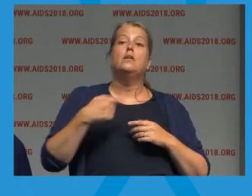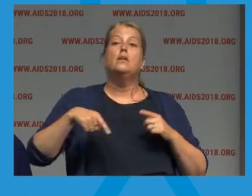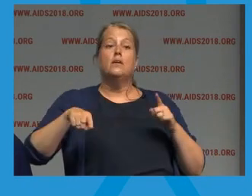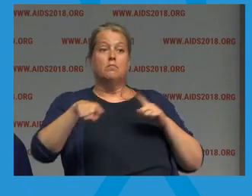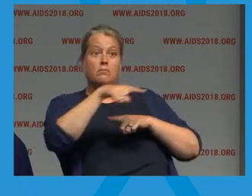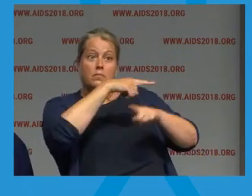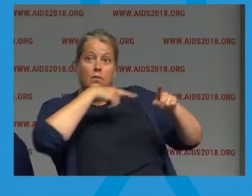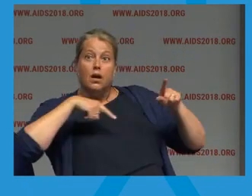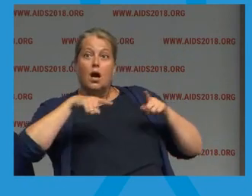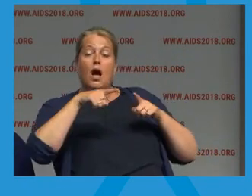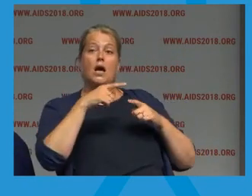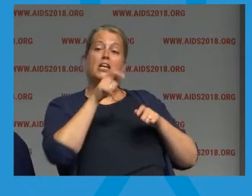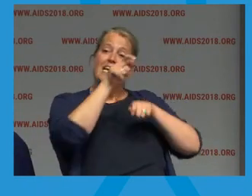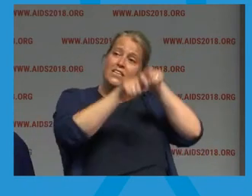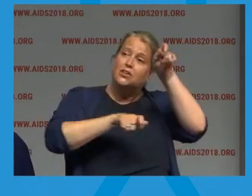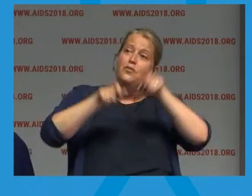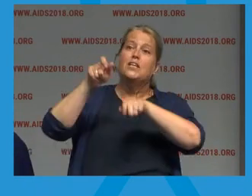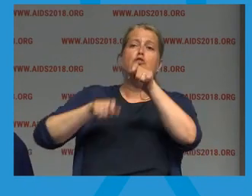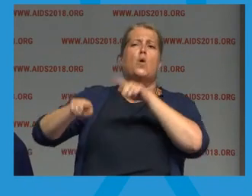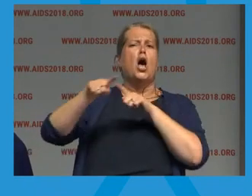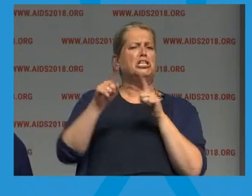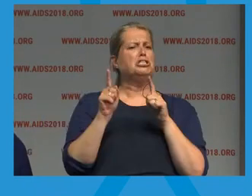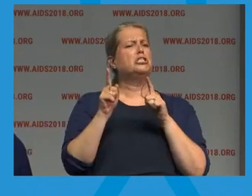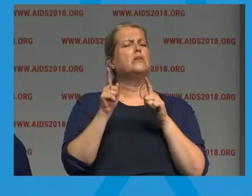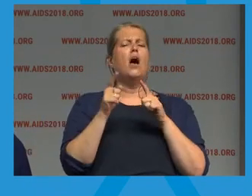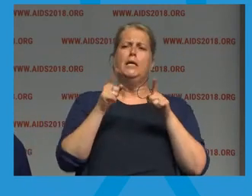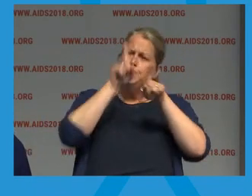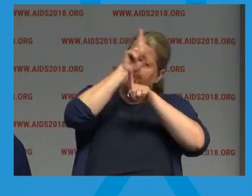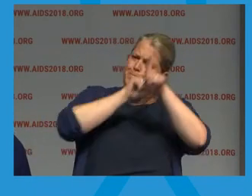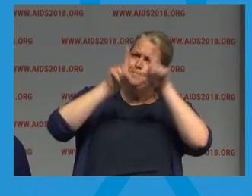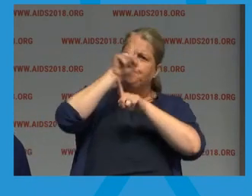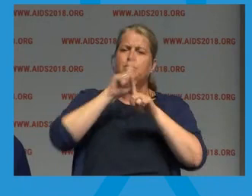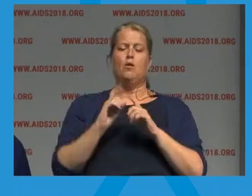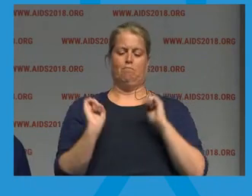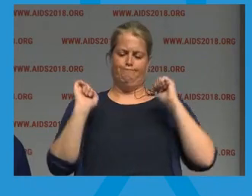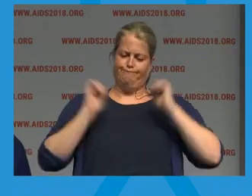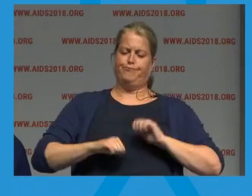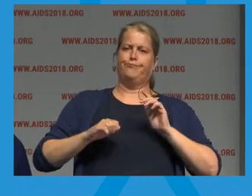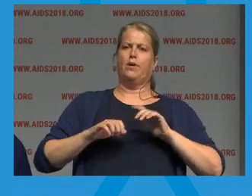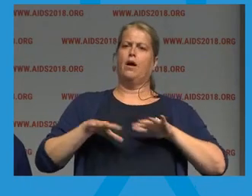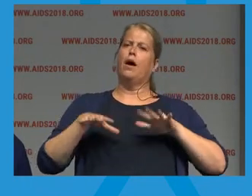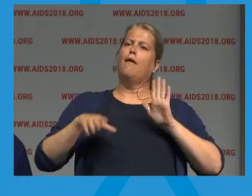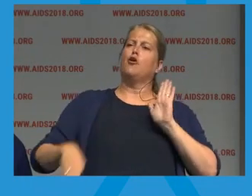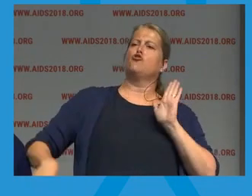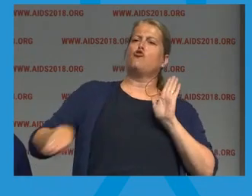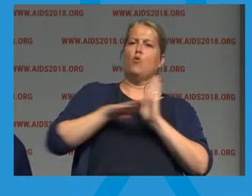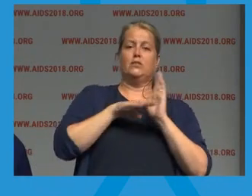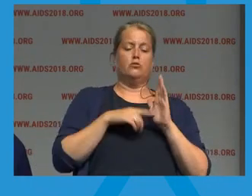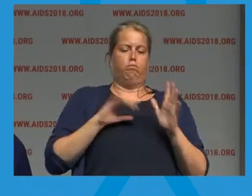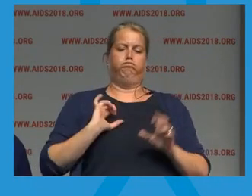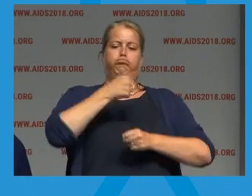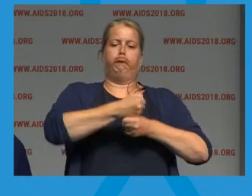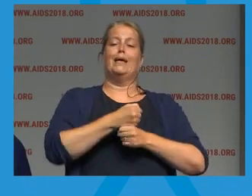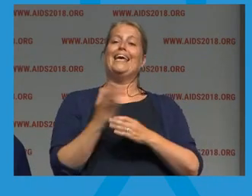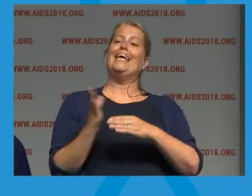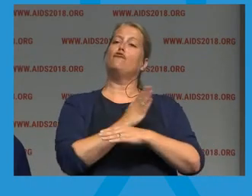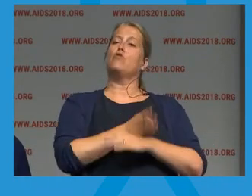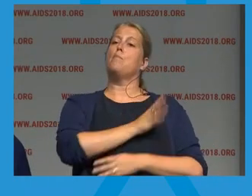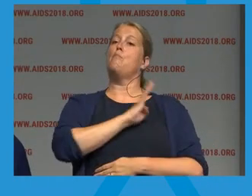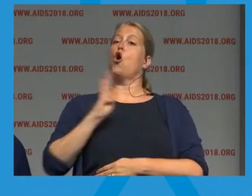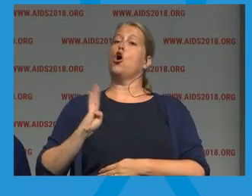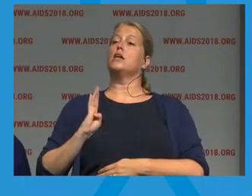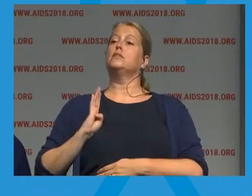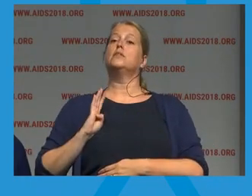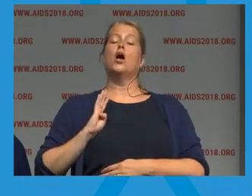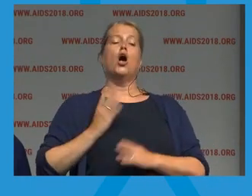engagements and individuals resulted in a constitution of an interim board comprising of old and new